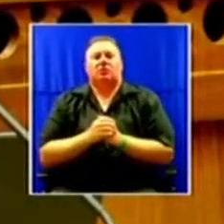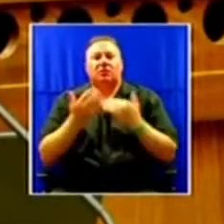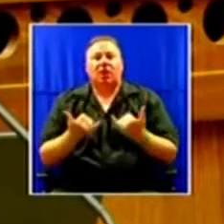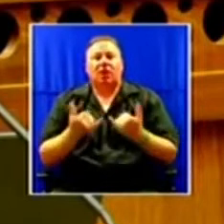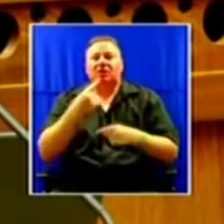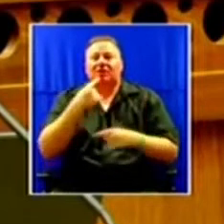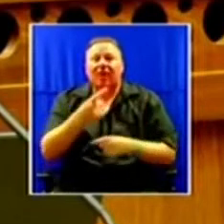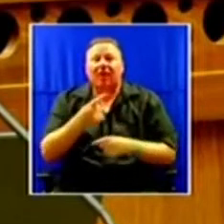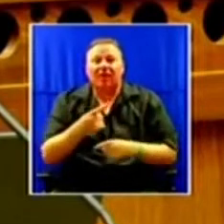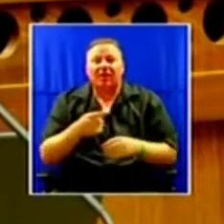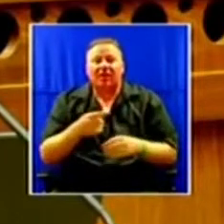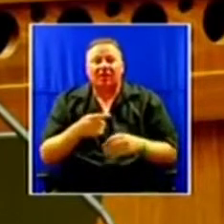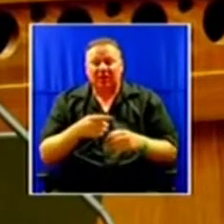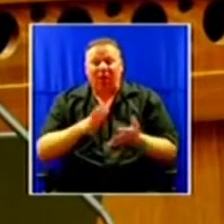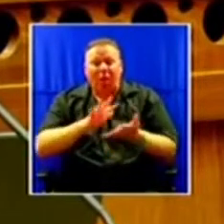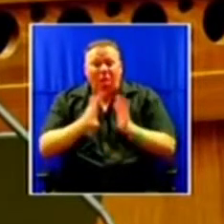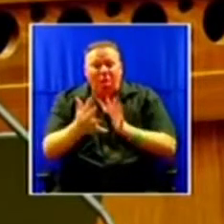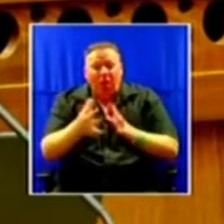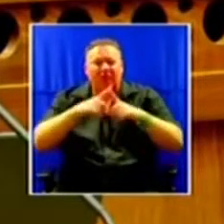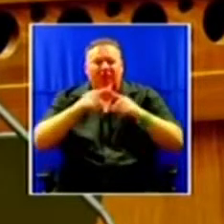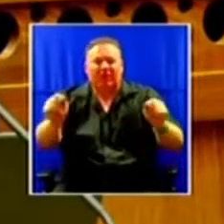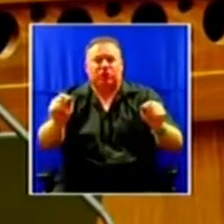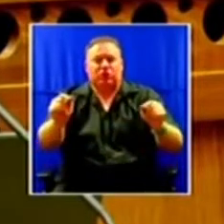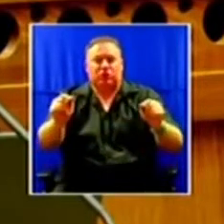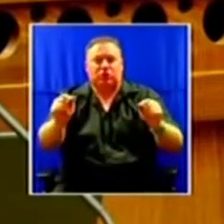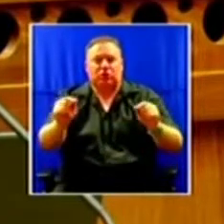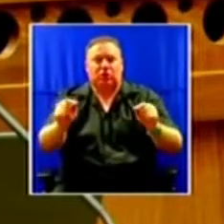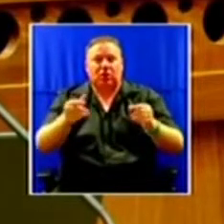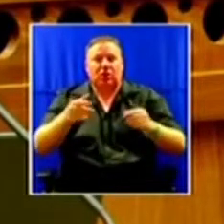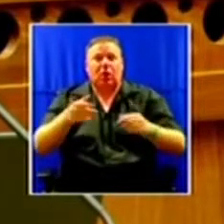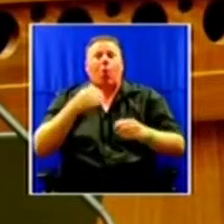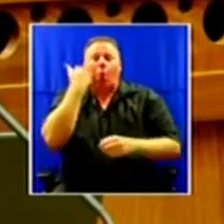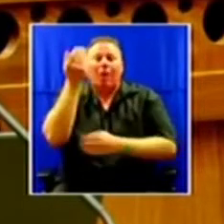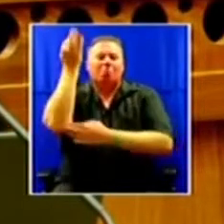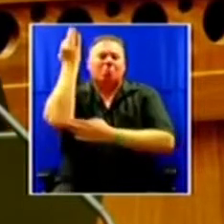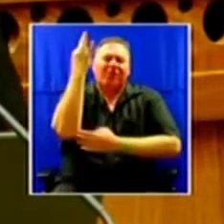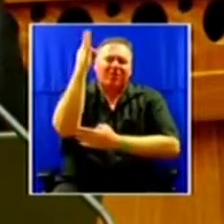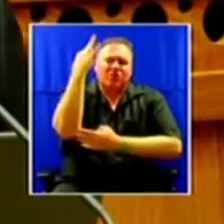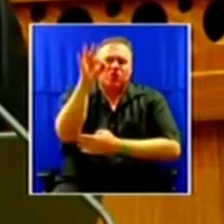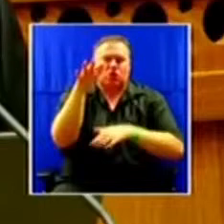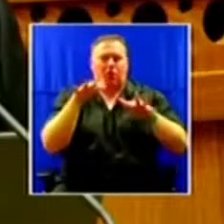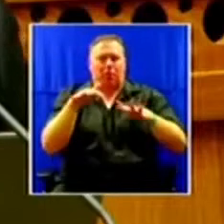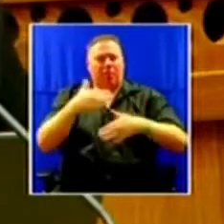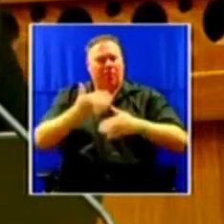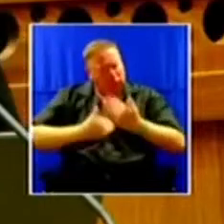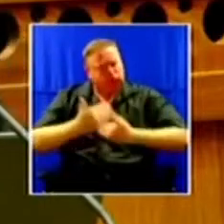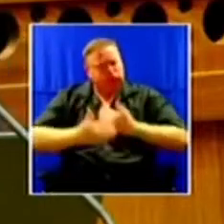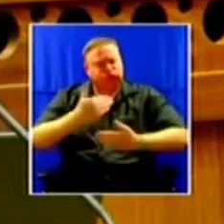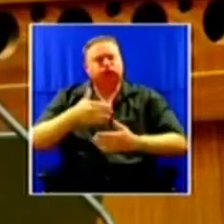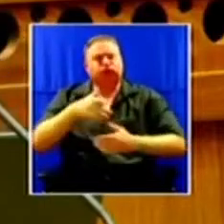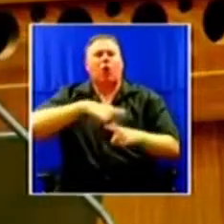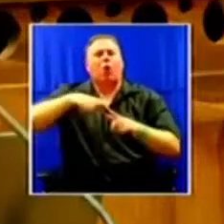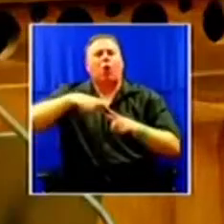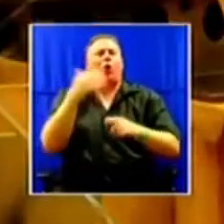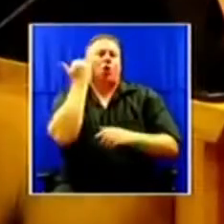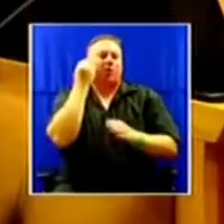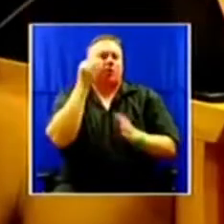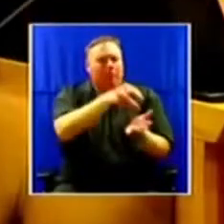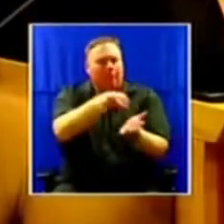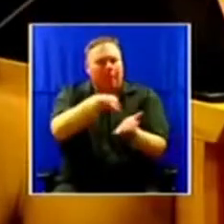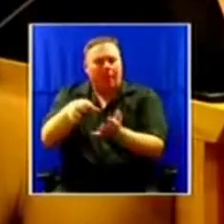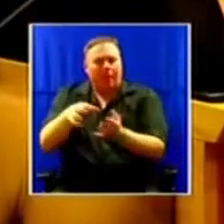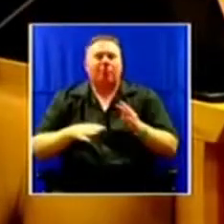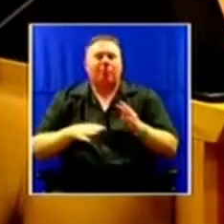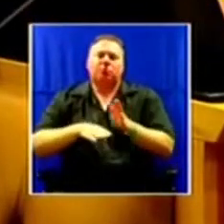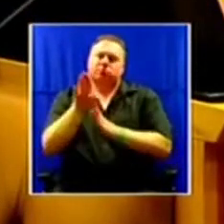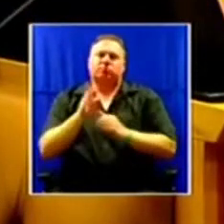of messing up are now over. We want professional people to run our local government. As